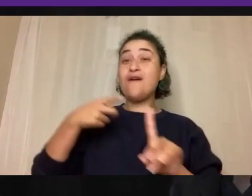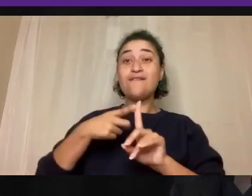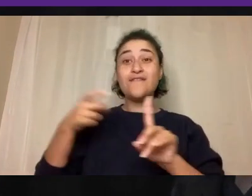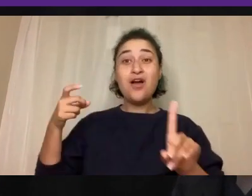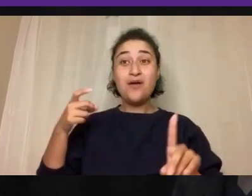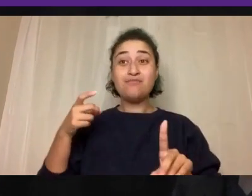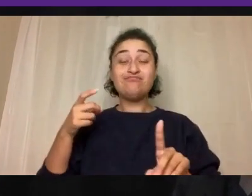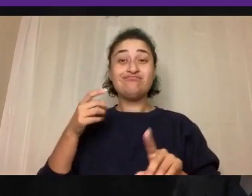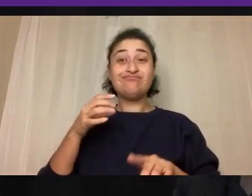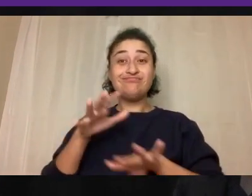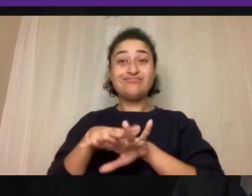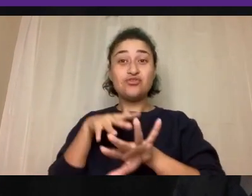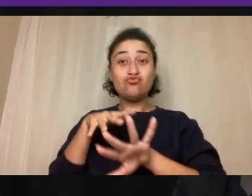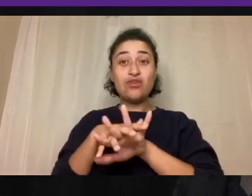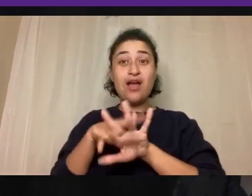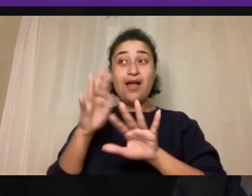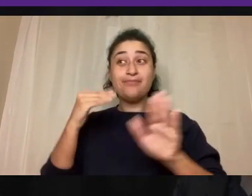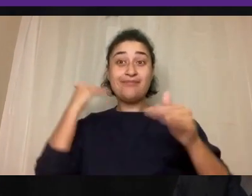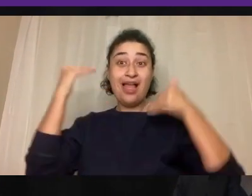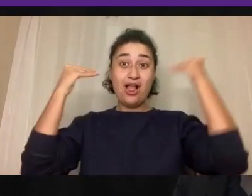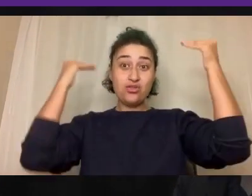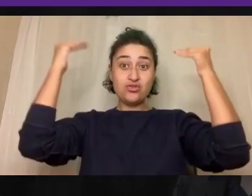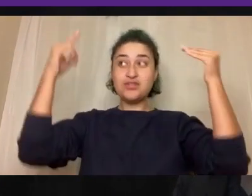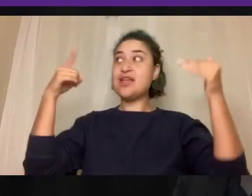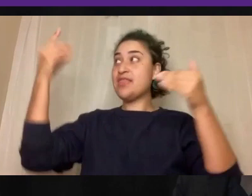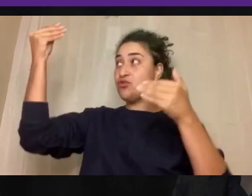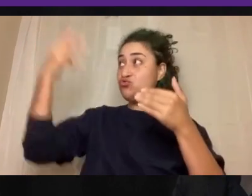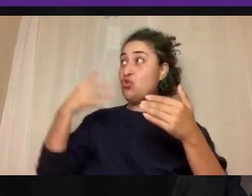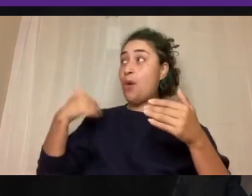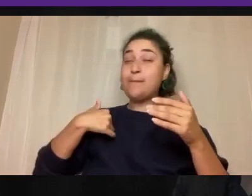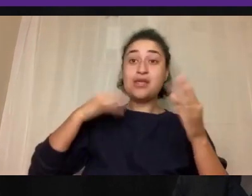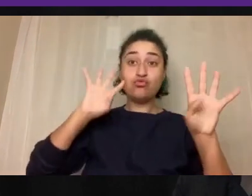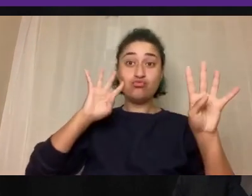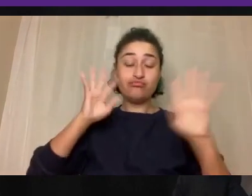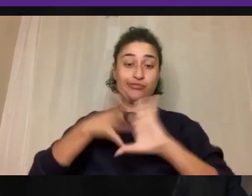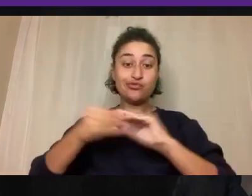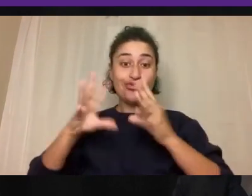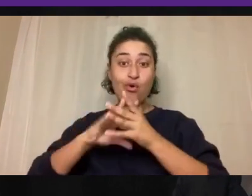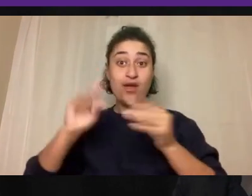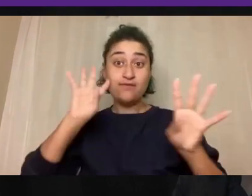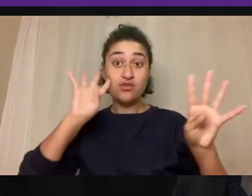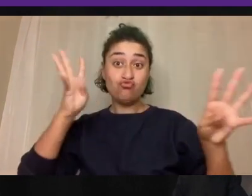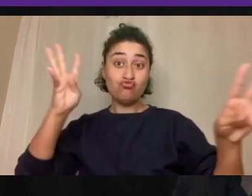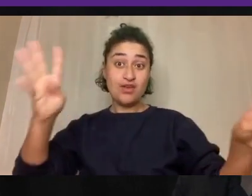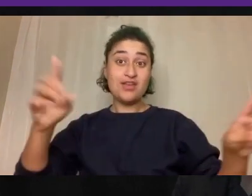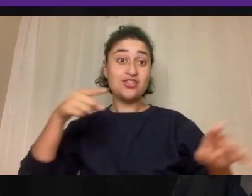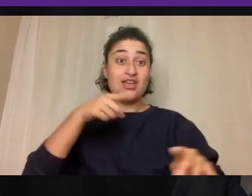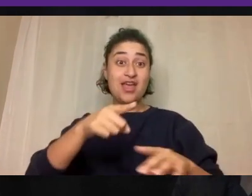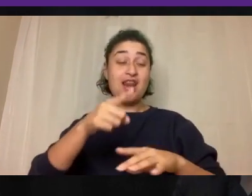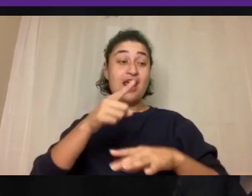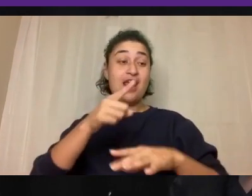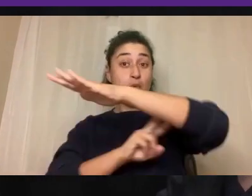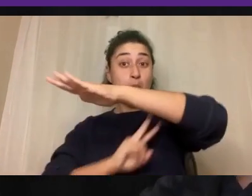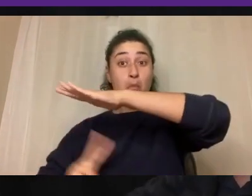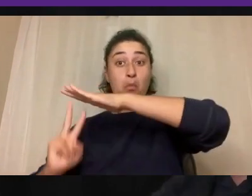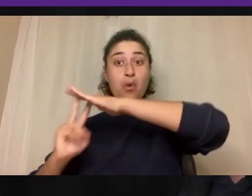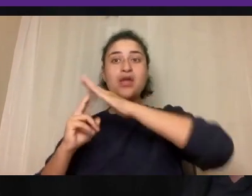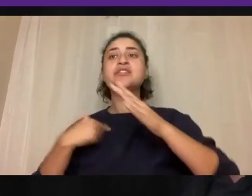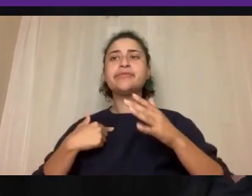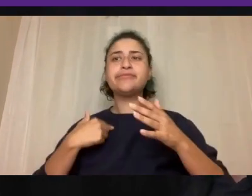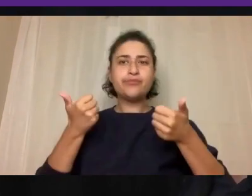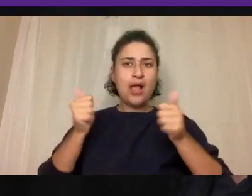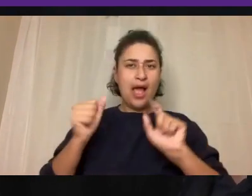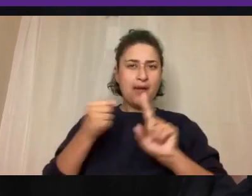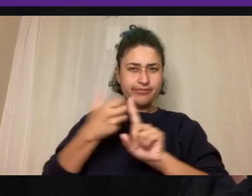me the story, the creation story of this bridge. And the way that the story goes is that